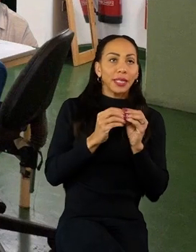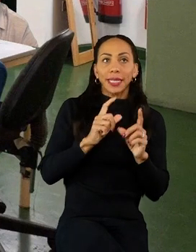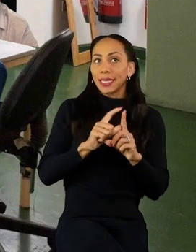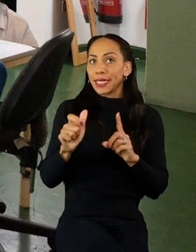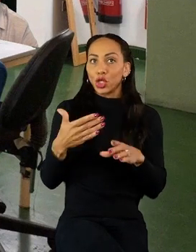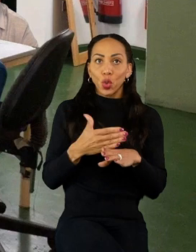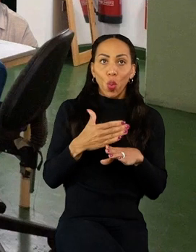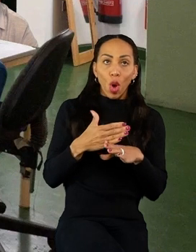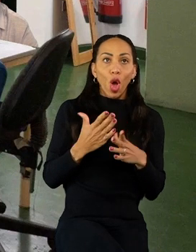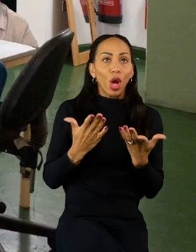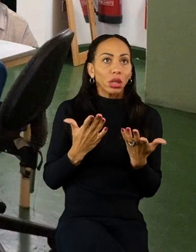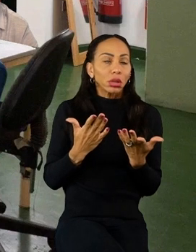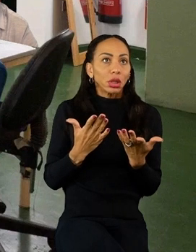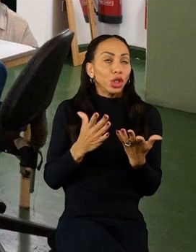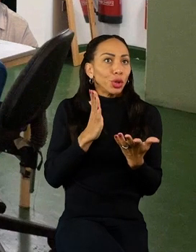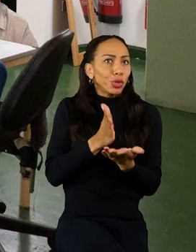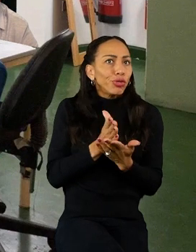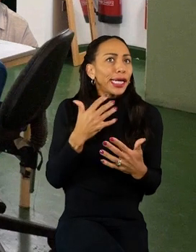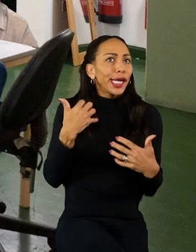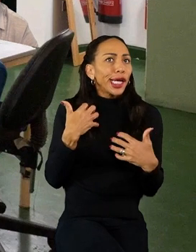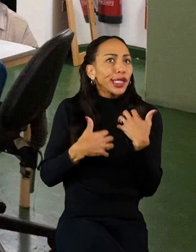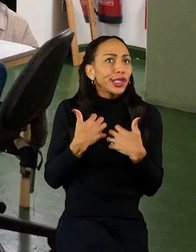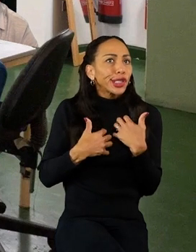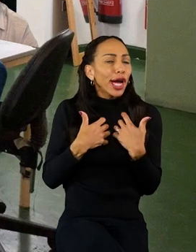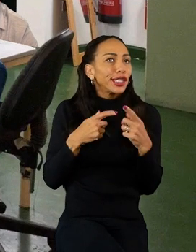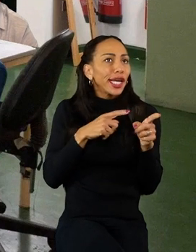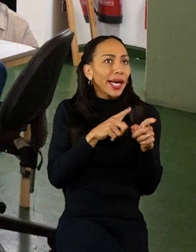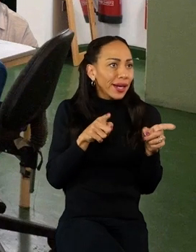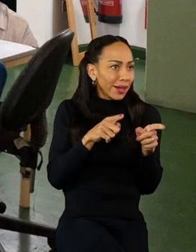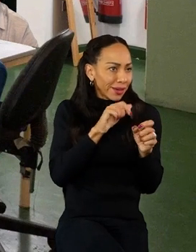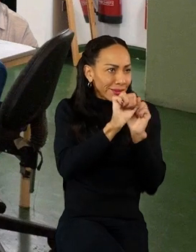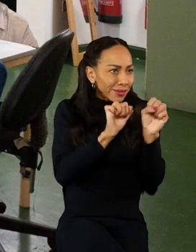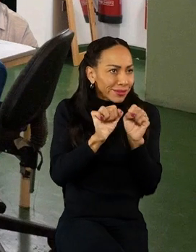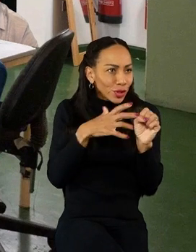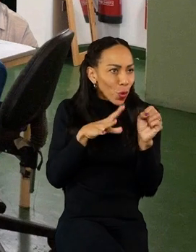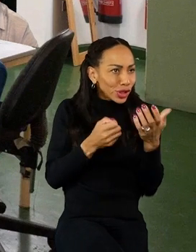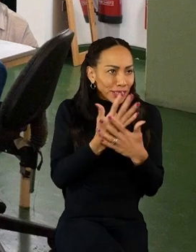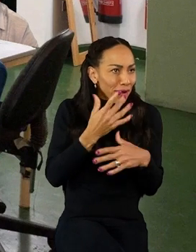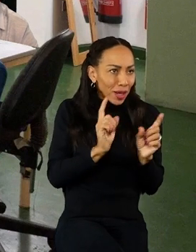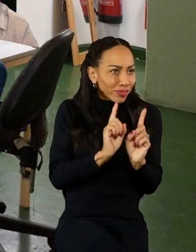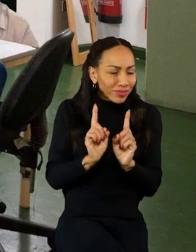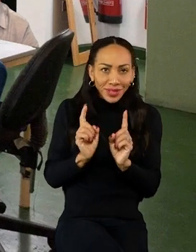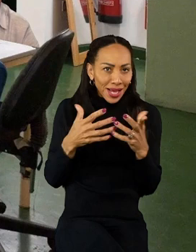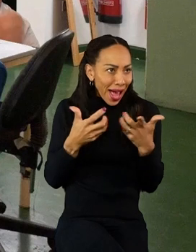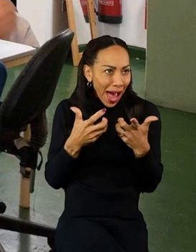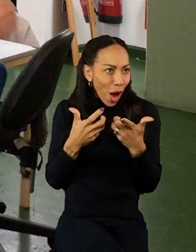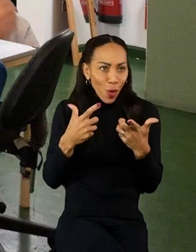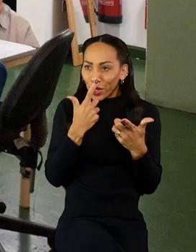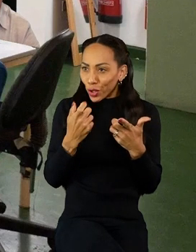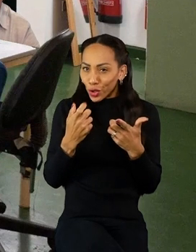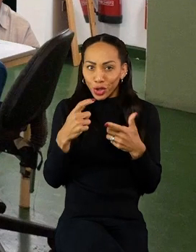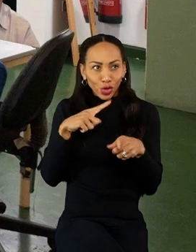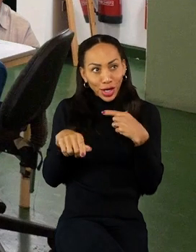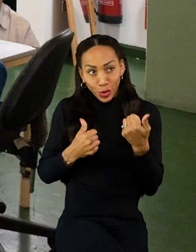of using digital work. And I think it was really quite exciting and interesting to see the sorts of things they wanted to develop